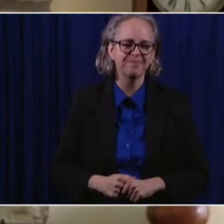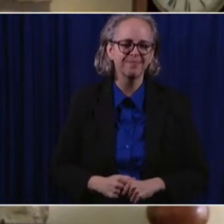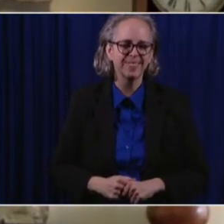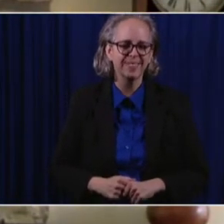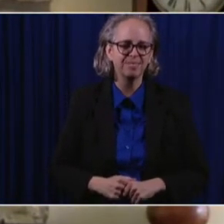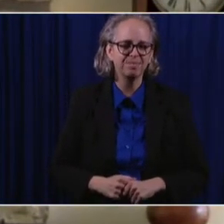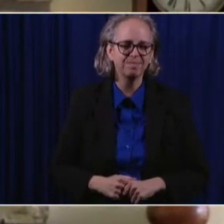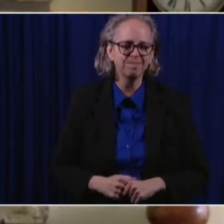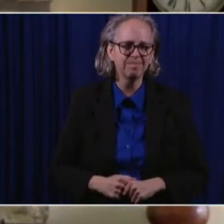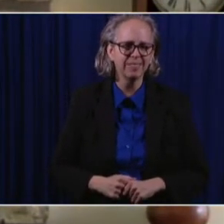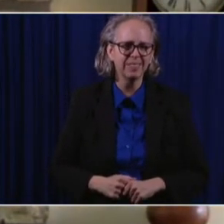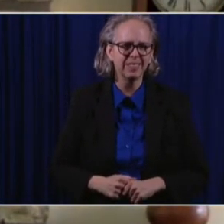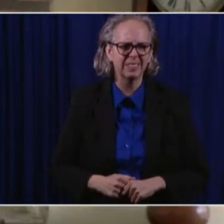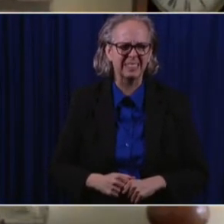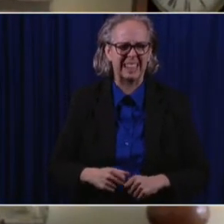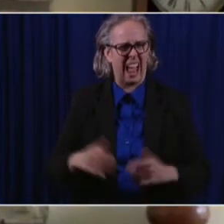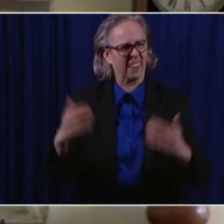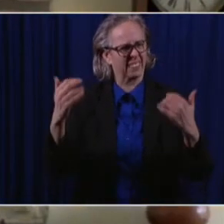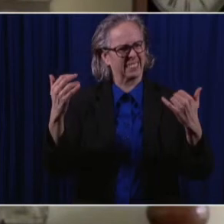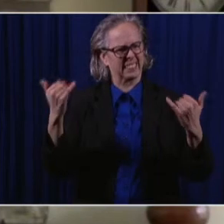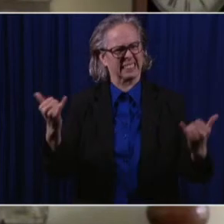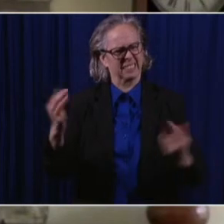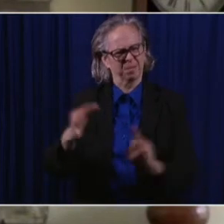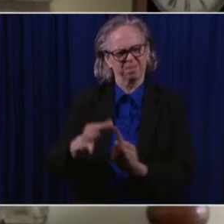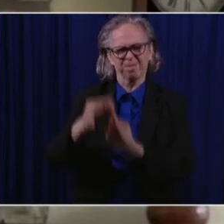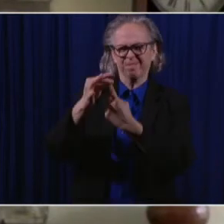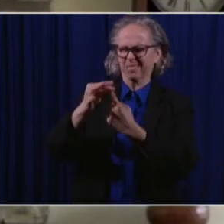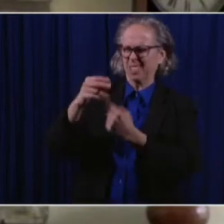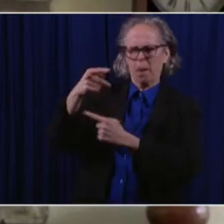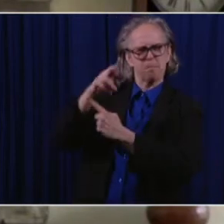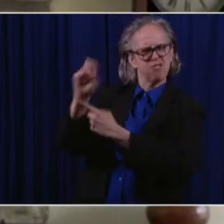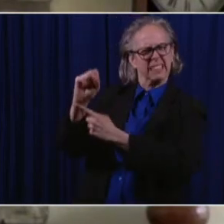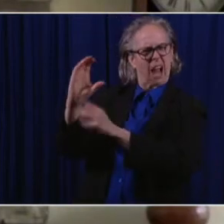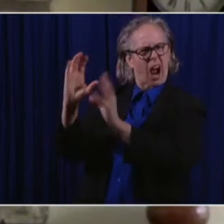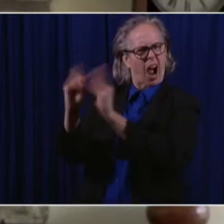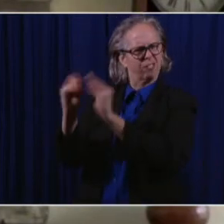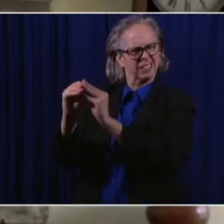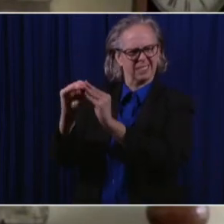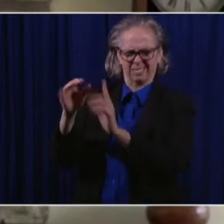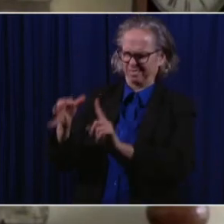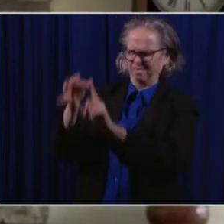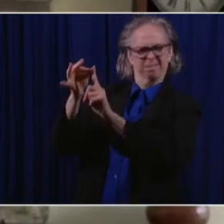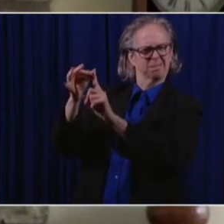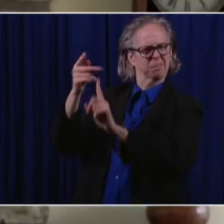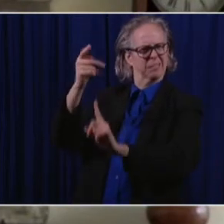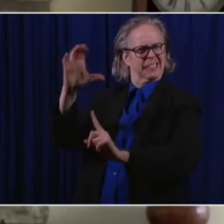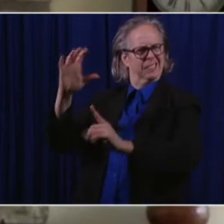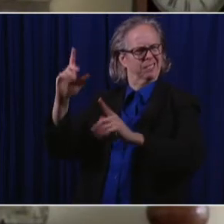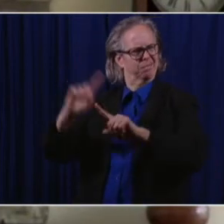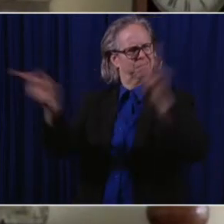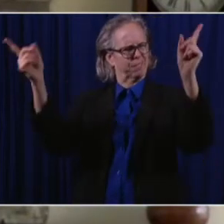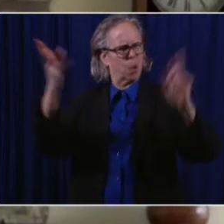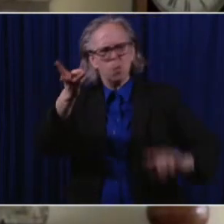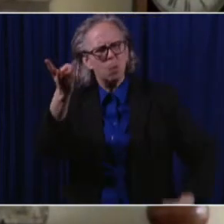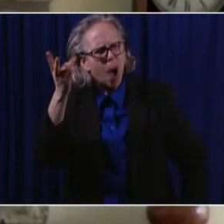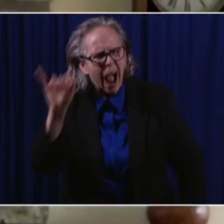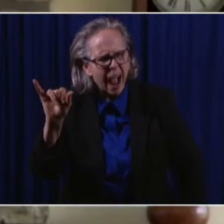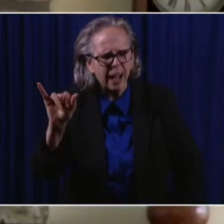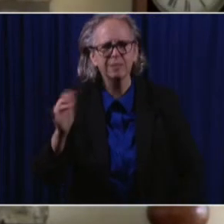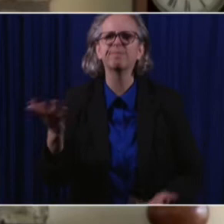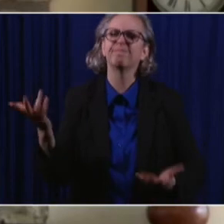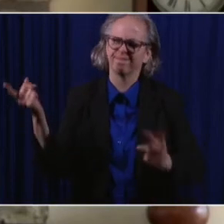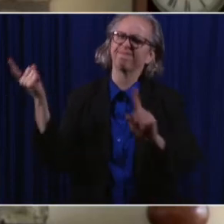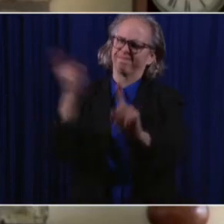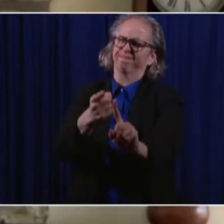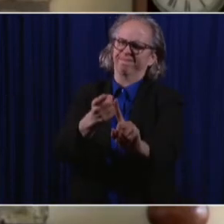This is a special press conference, and the main purpose today is to give people of Ohio a better